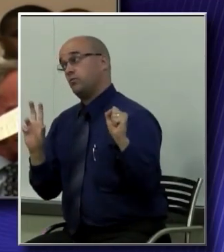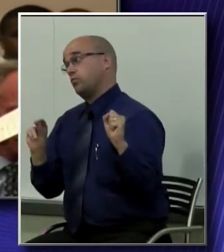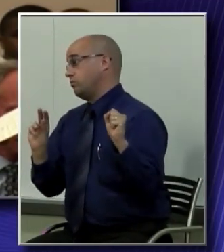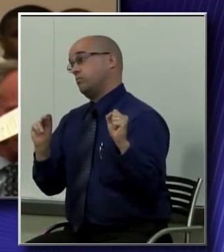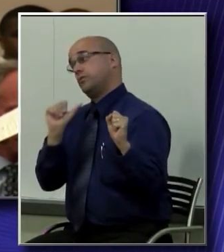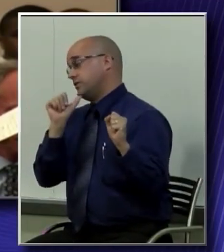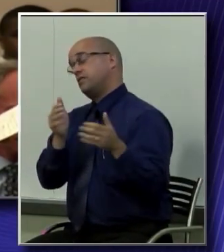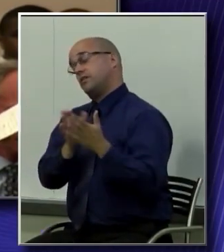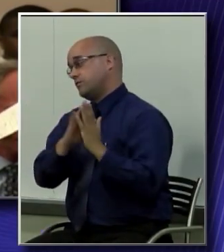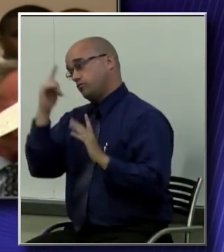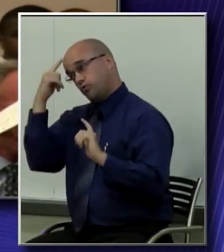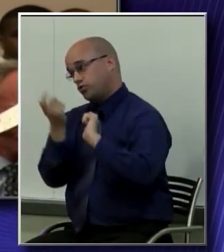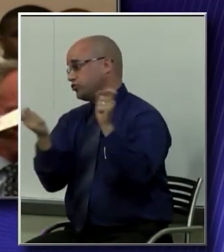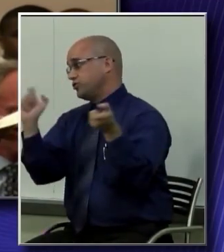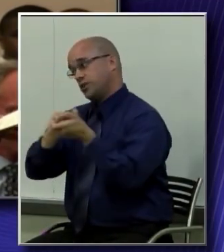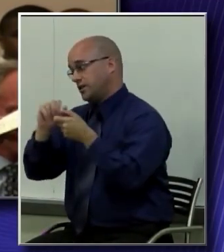university.